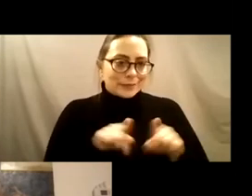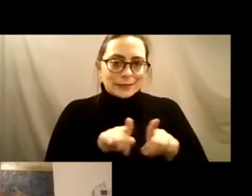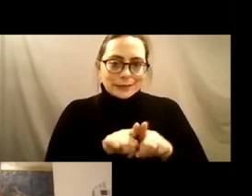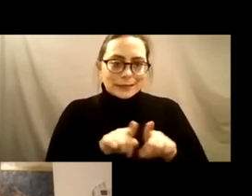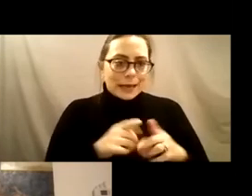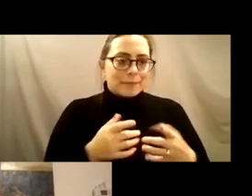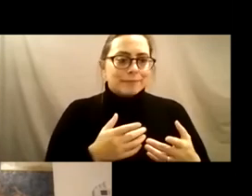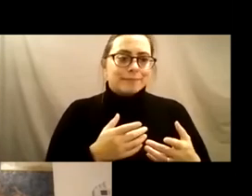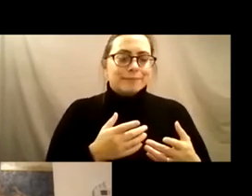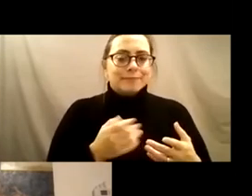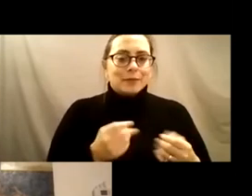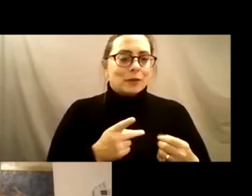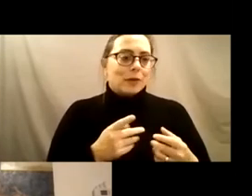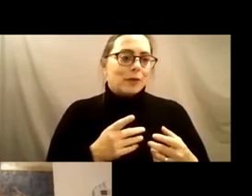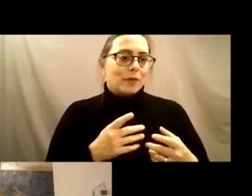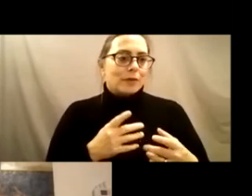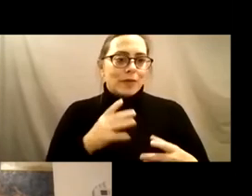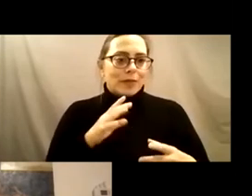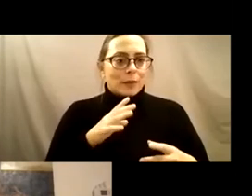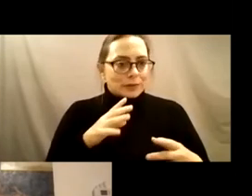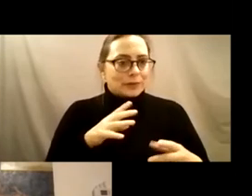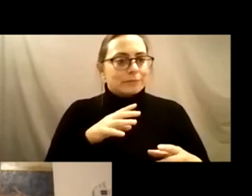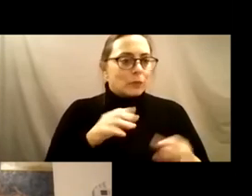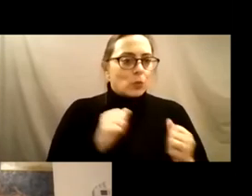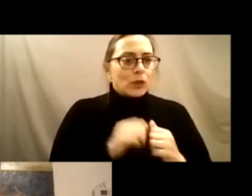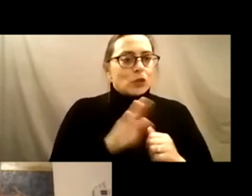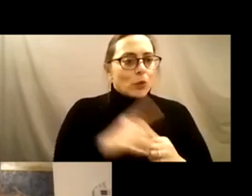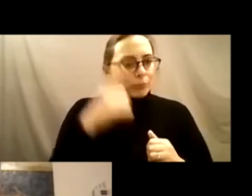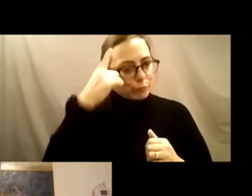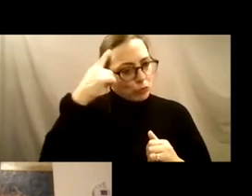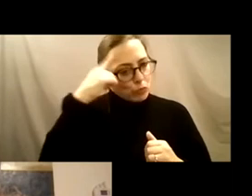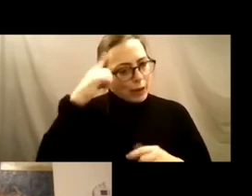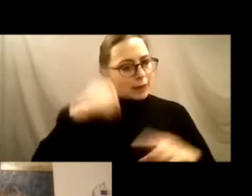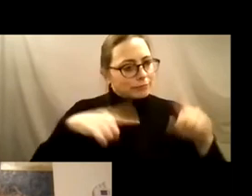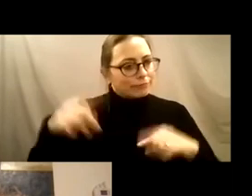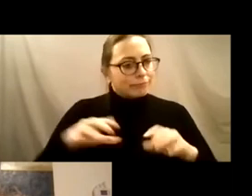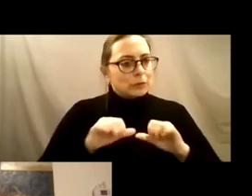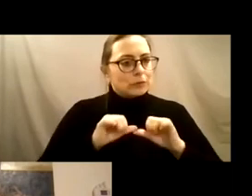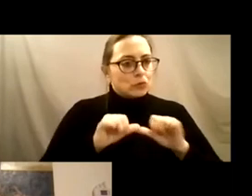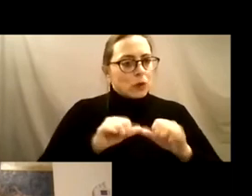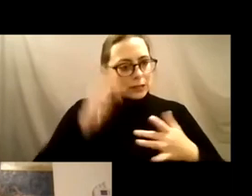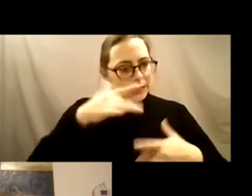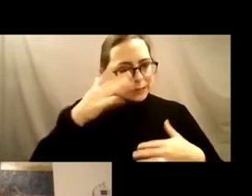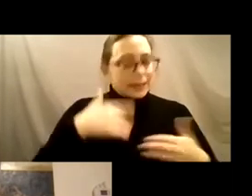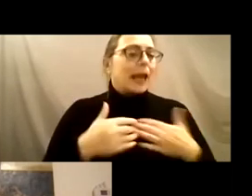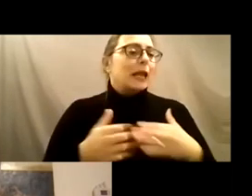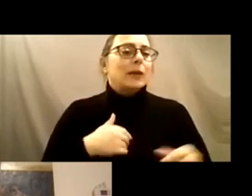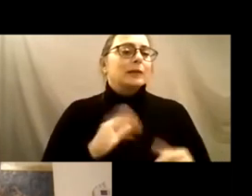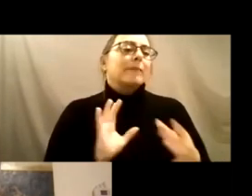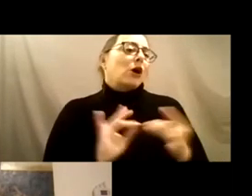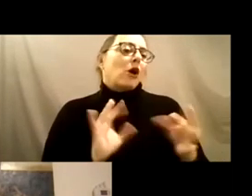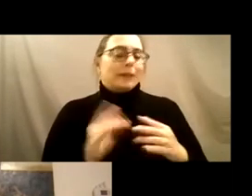that was kind of part of your neurodivergence chronic illness. Anyway, that's part of